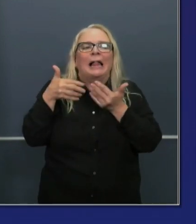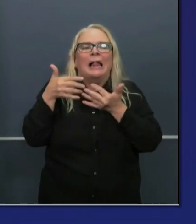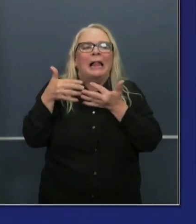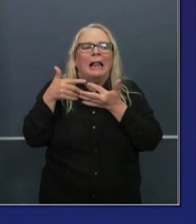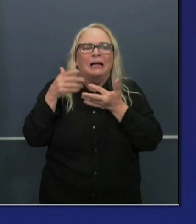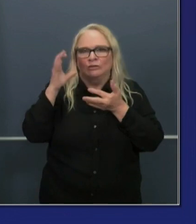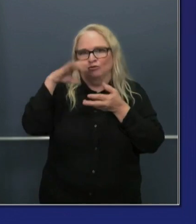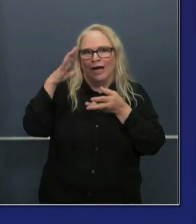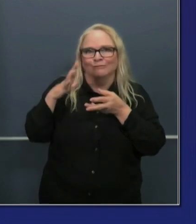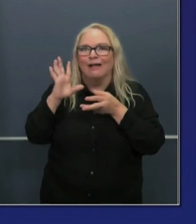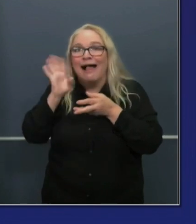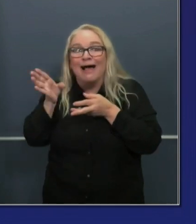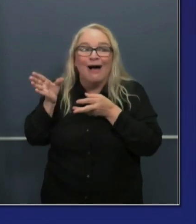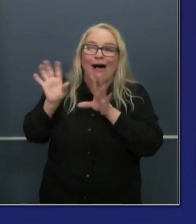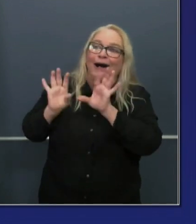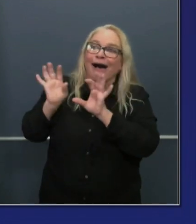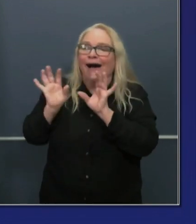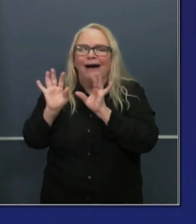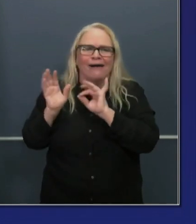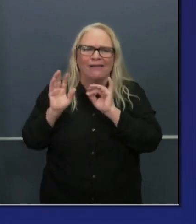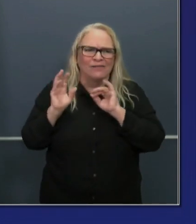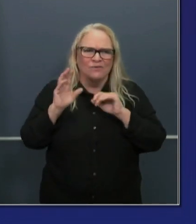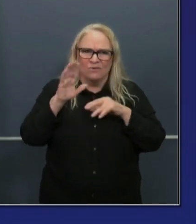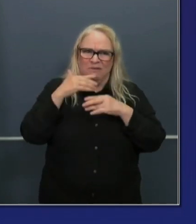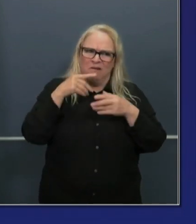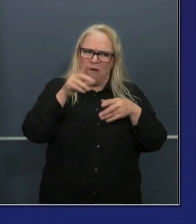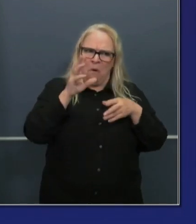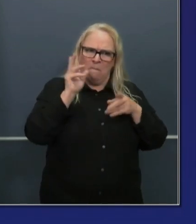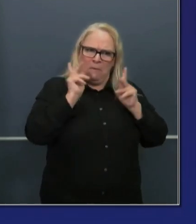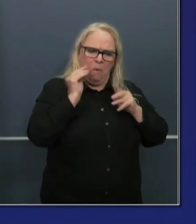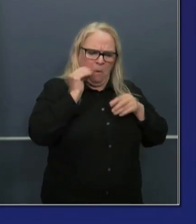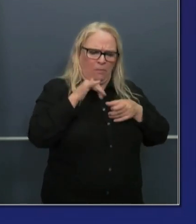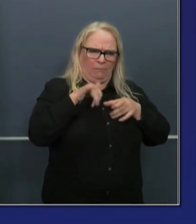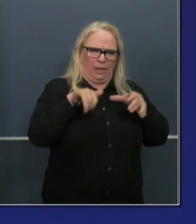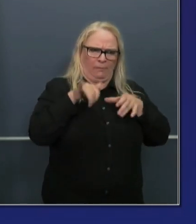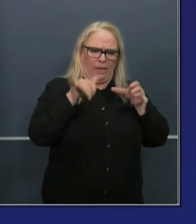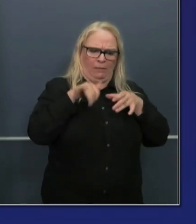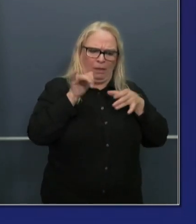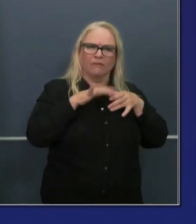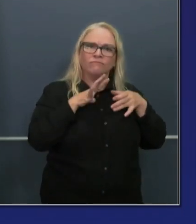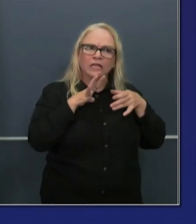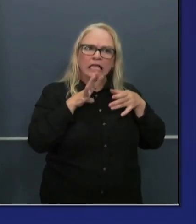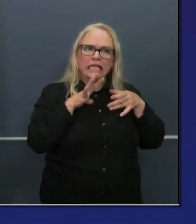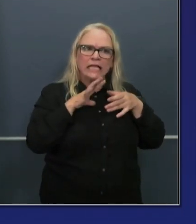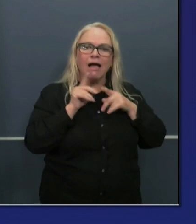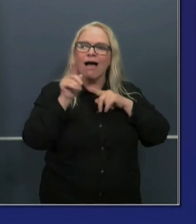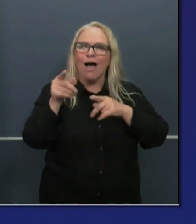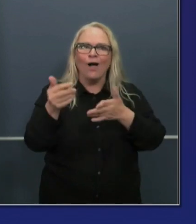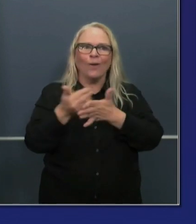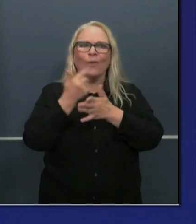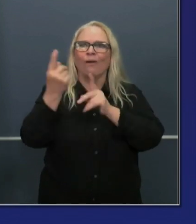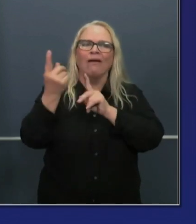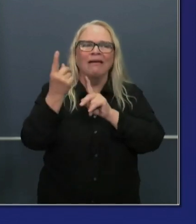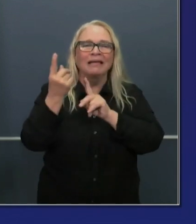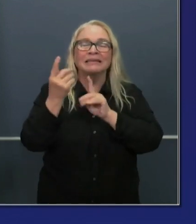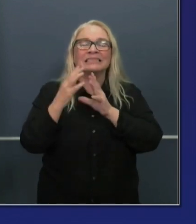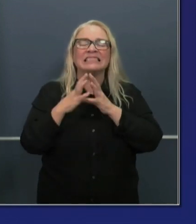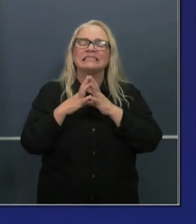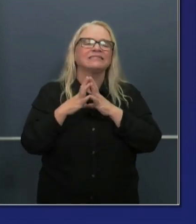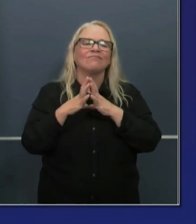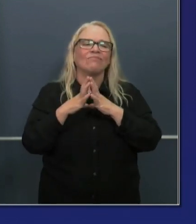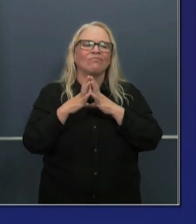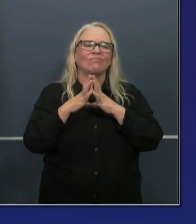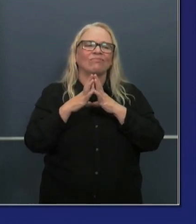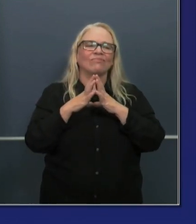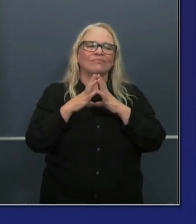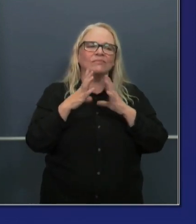household, and practice that physical distancing. And as always, talk about grandma. My gosh, we all were taught at a very